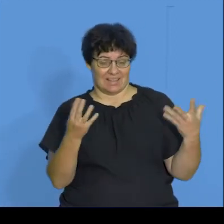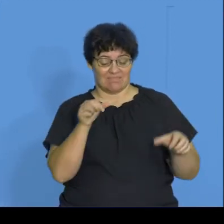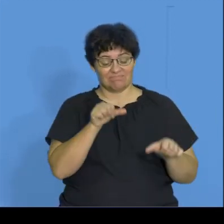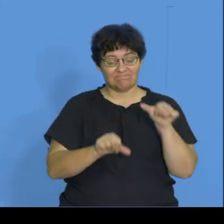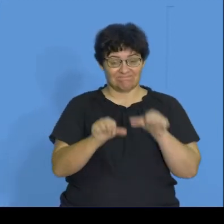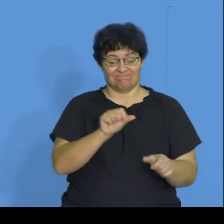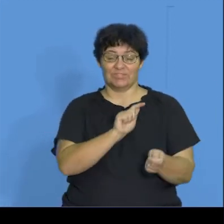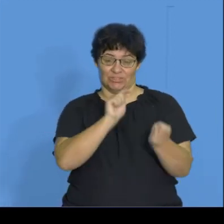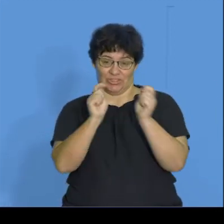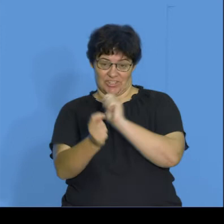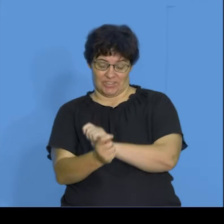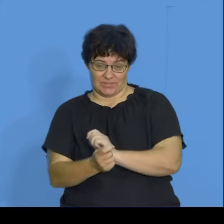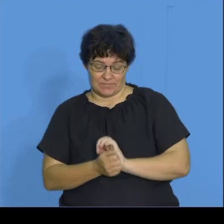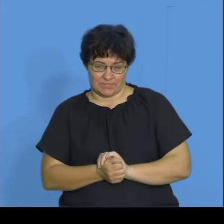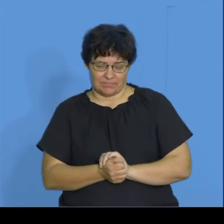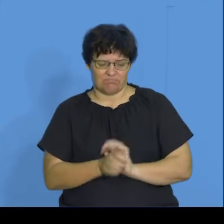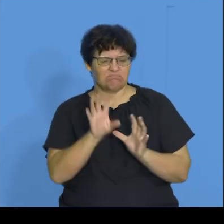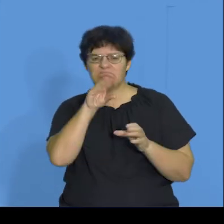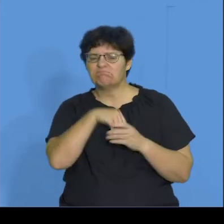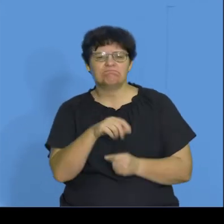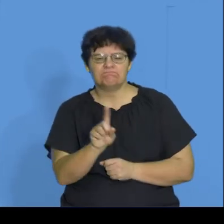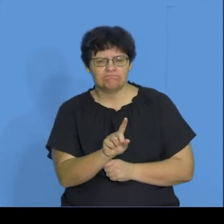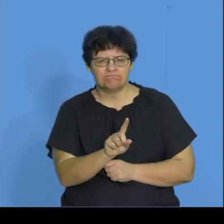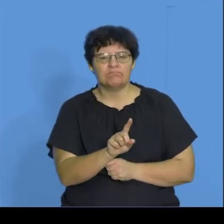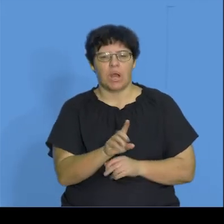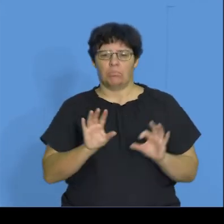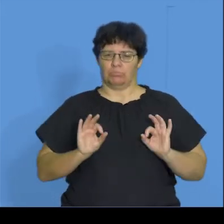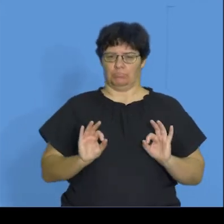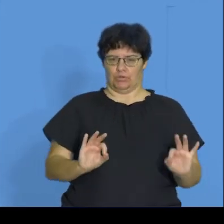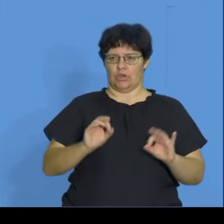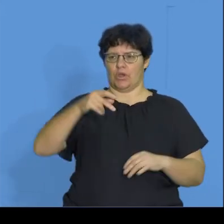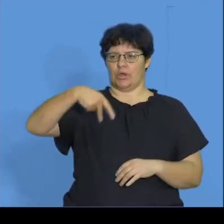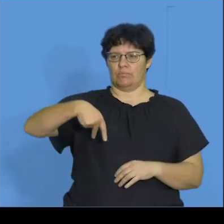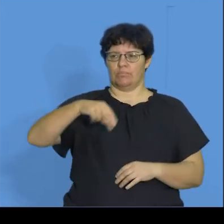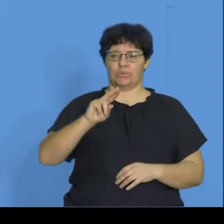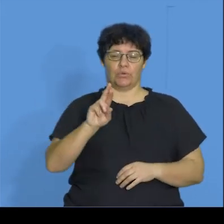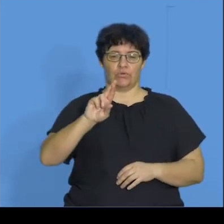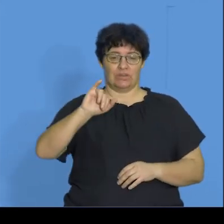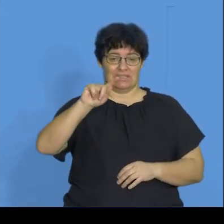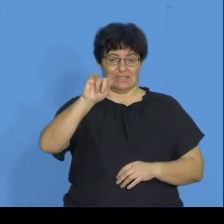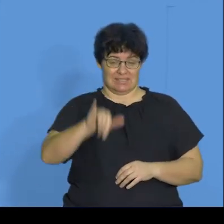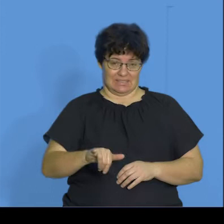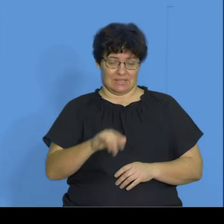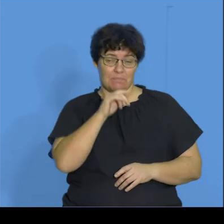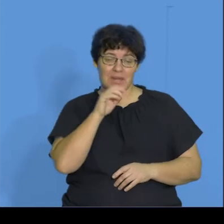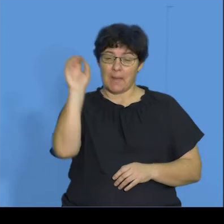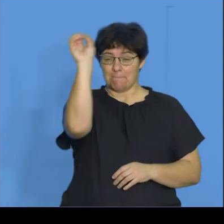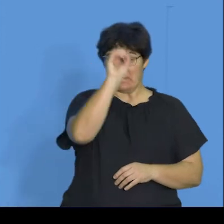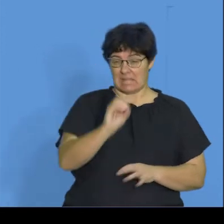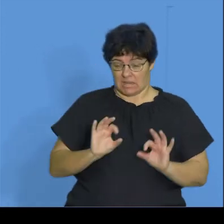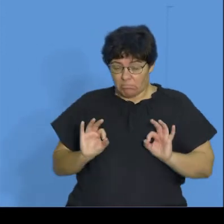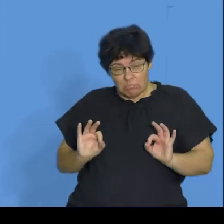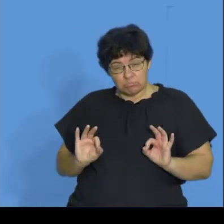which has to do with purity. Sometimes we would express this purity in terms of a percentage in the context